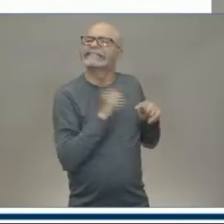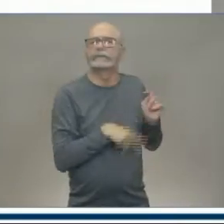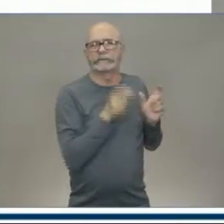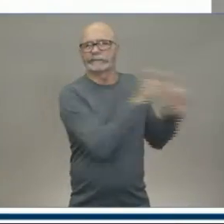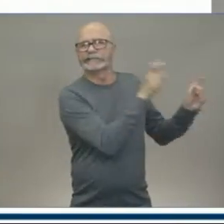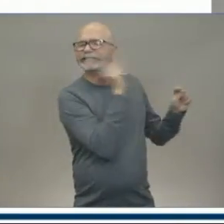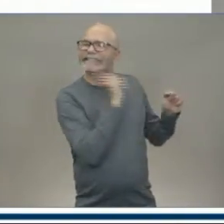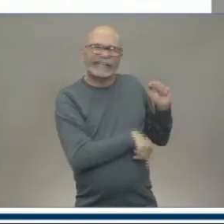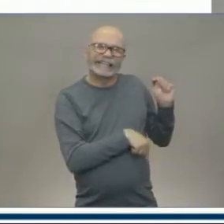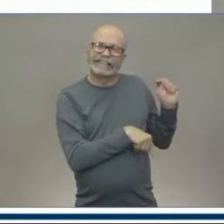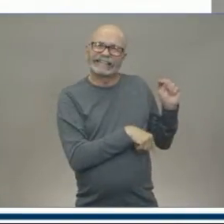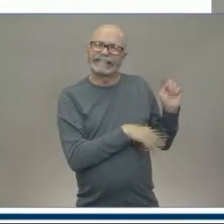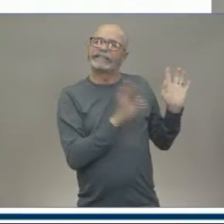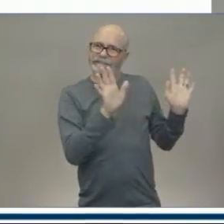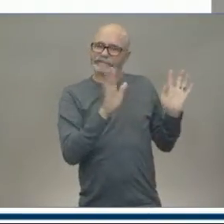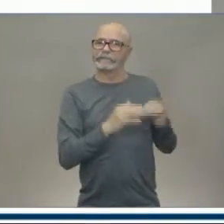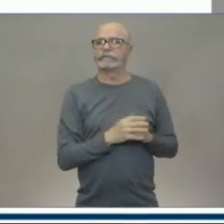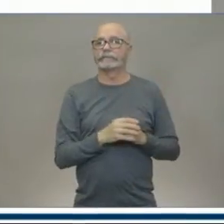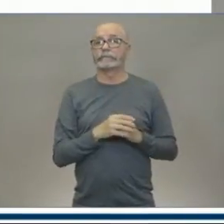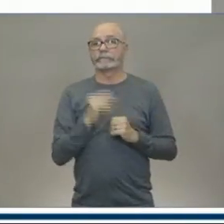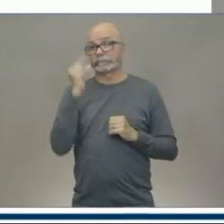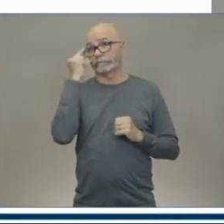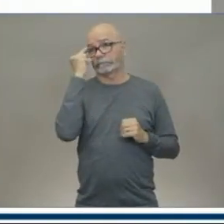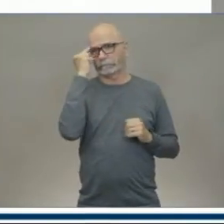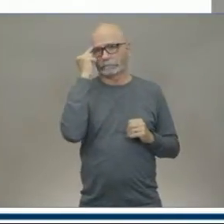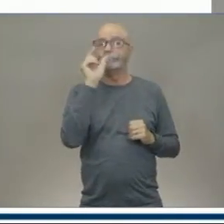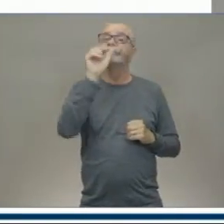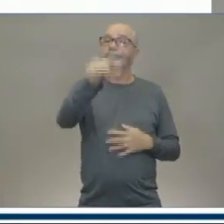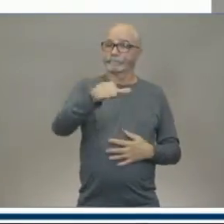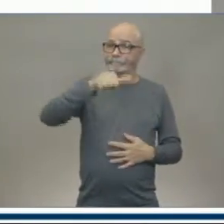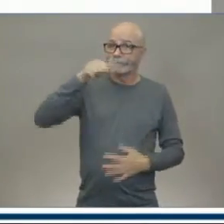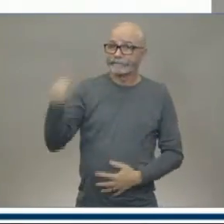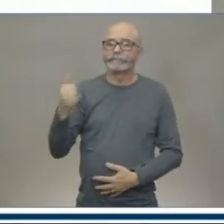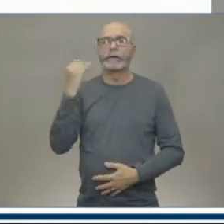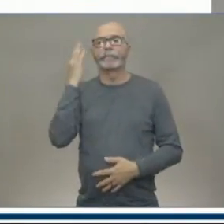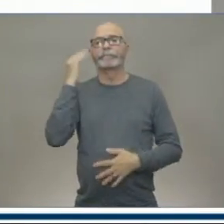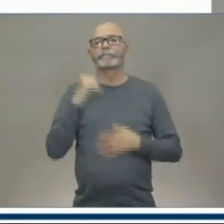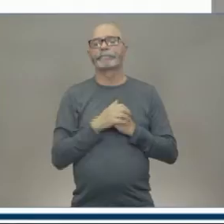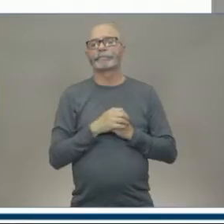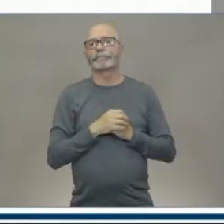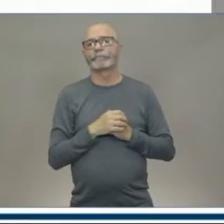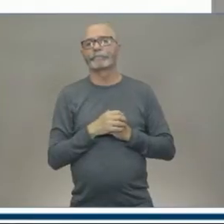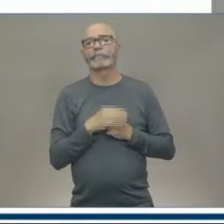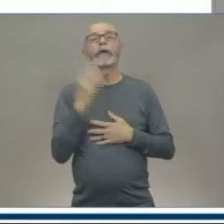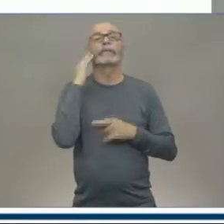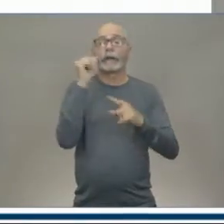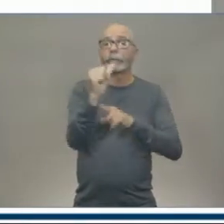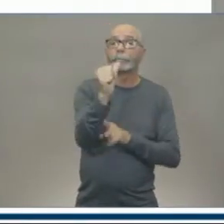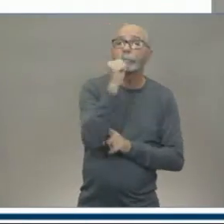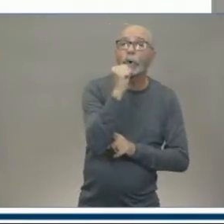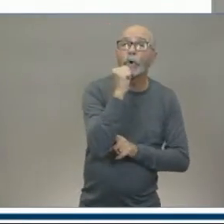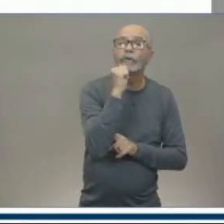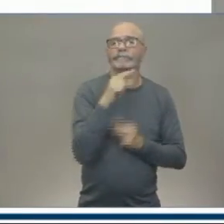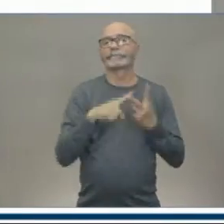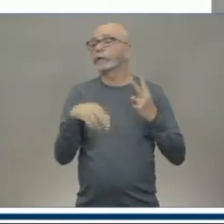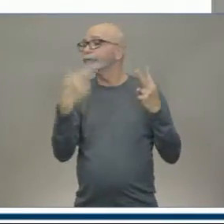Another change that we're making province-wide is requiring licensed establishments to collect names, contact information, and the date of visit for every